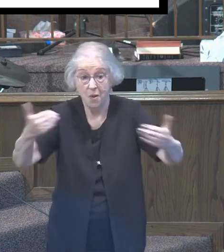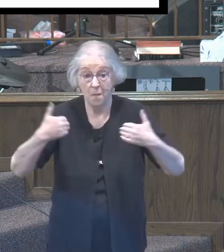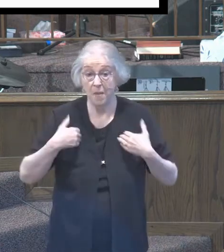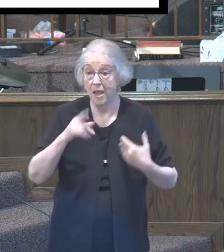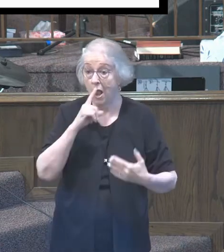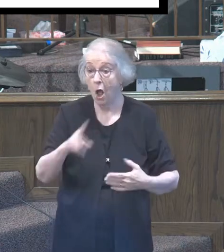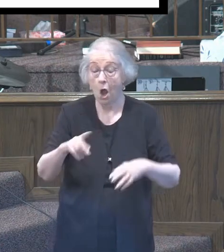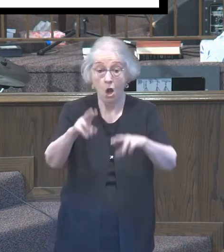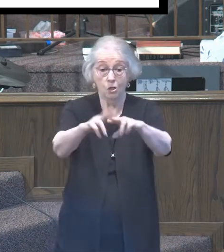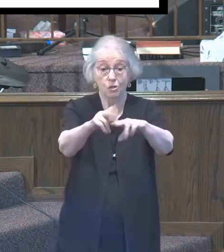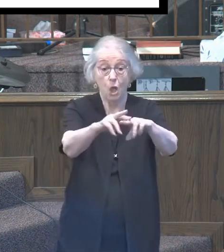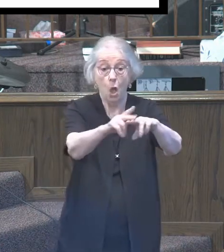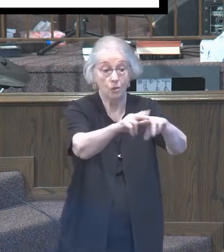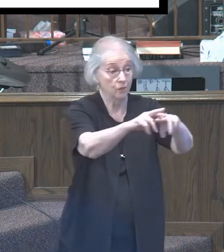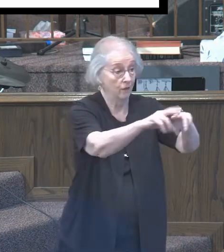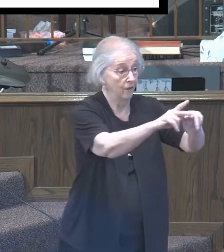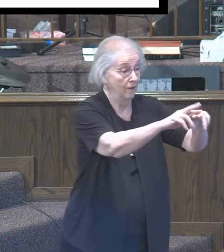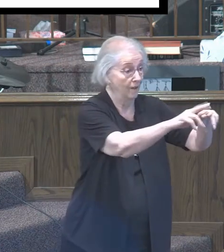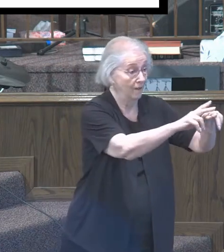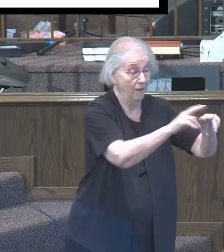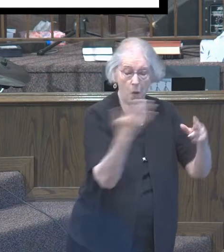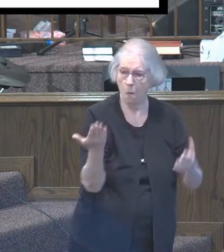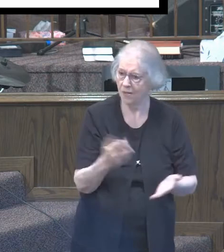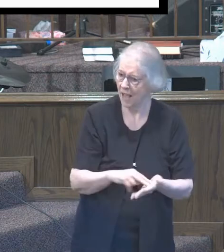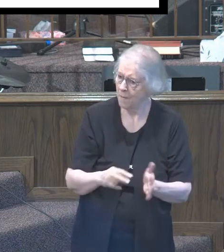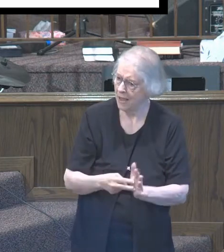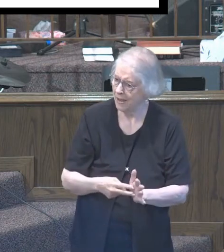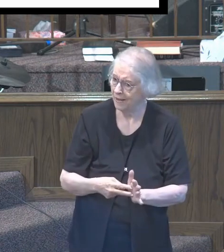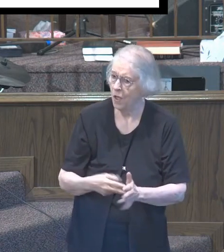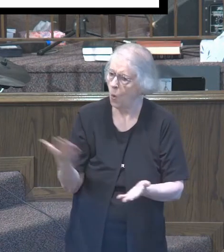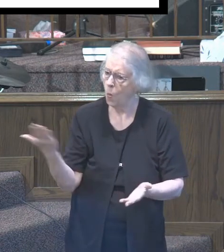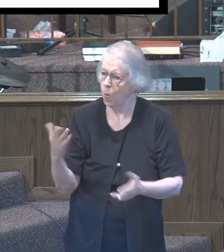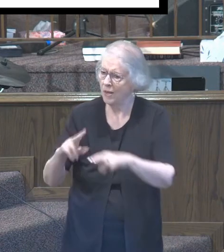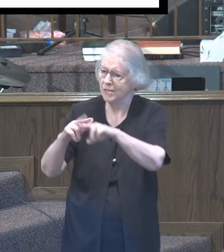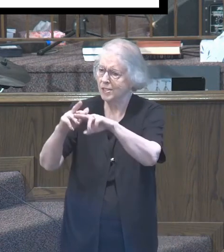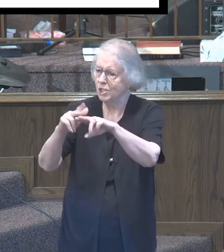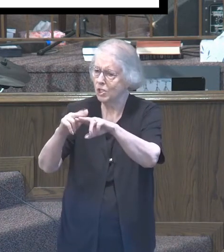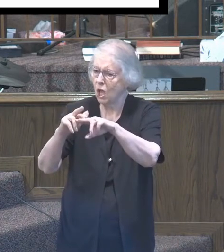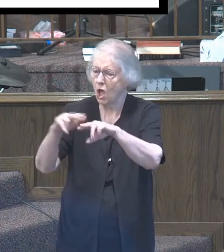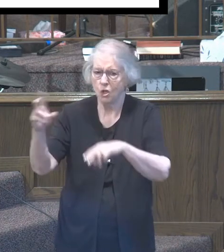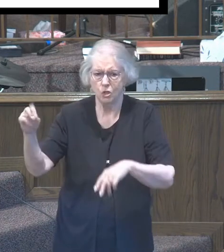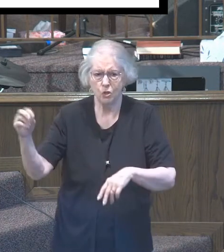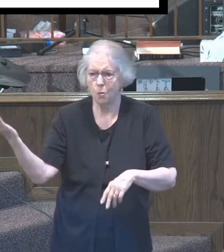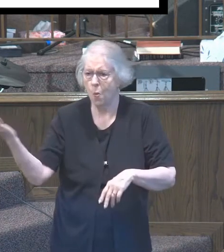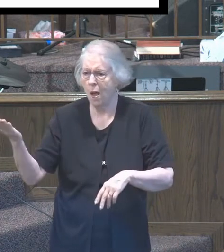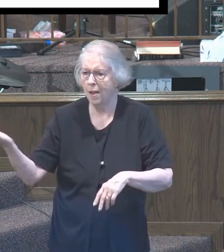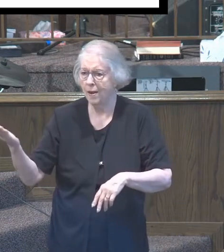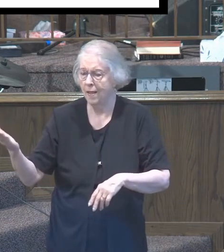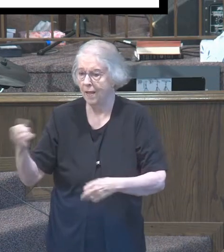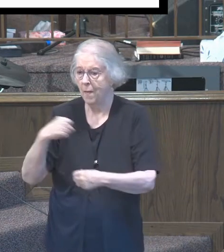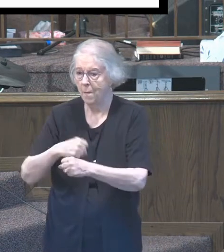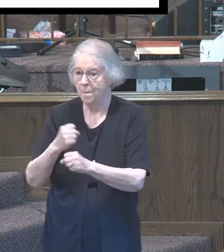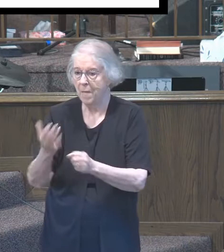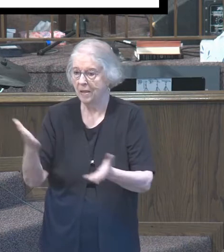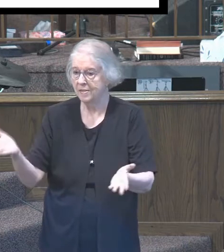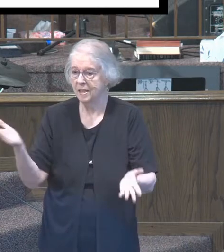You've lost your usefulness and will end up in the garbage. Here's another way to put it.